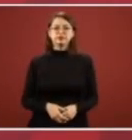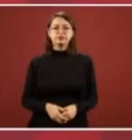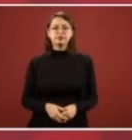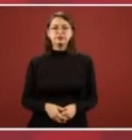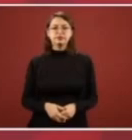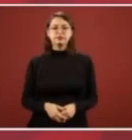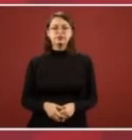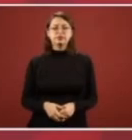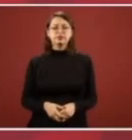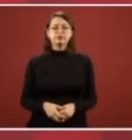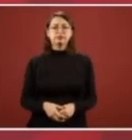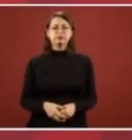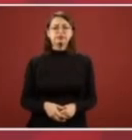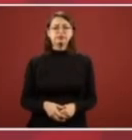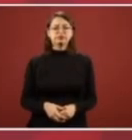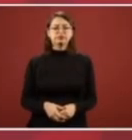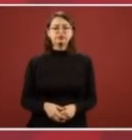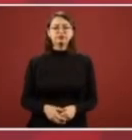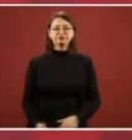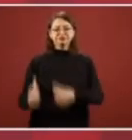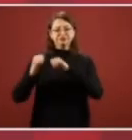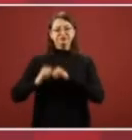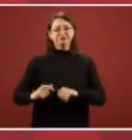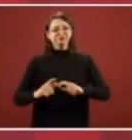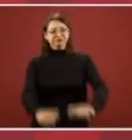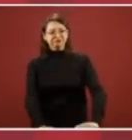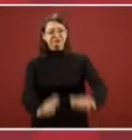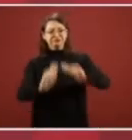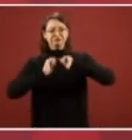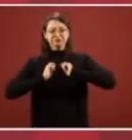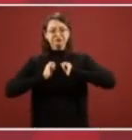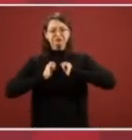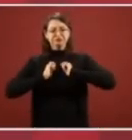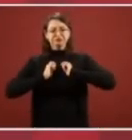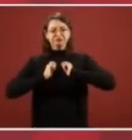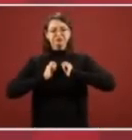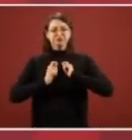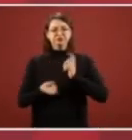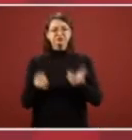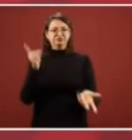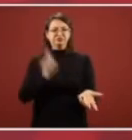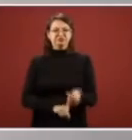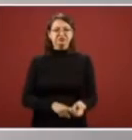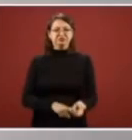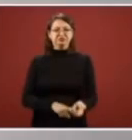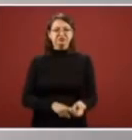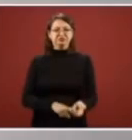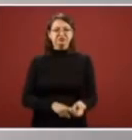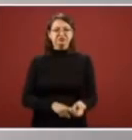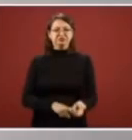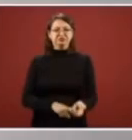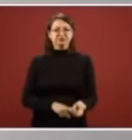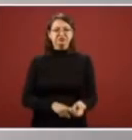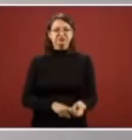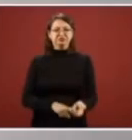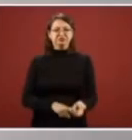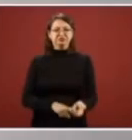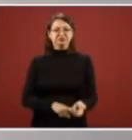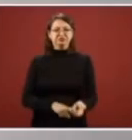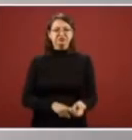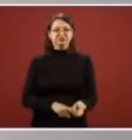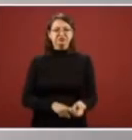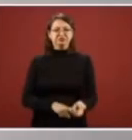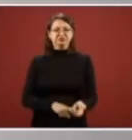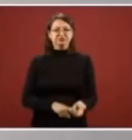El poder no tiene que ver nada con la prepotencia. Power has